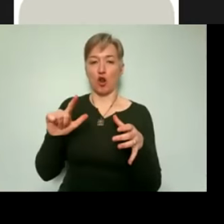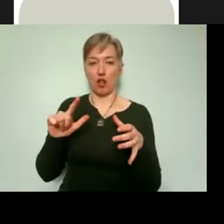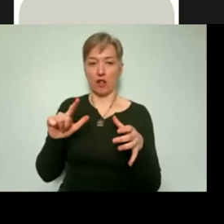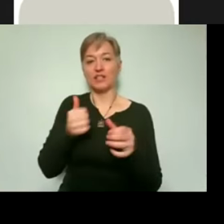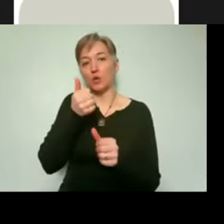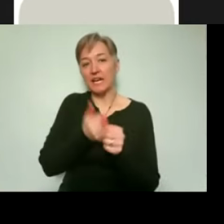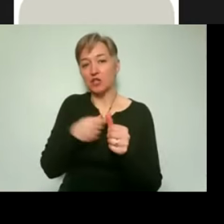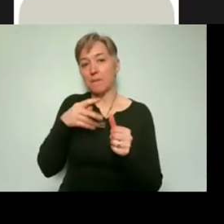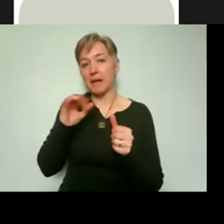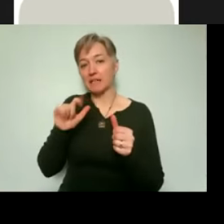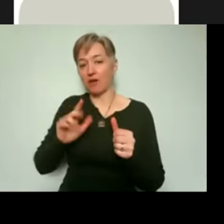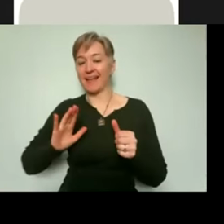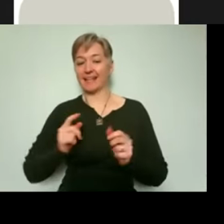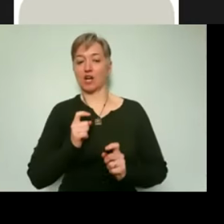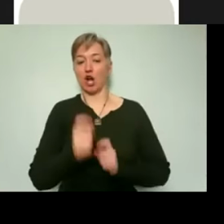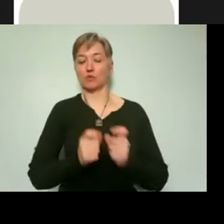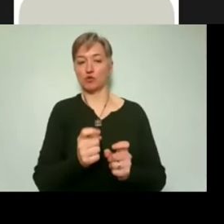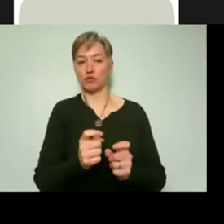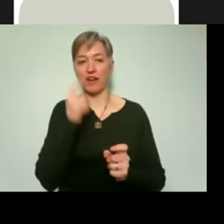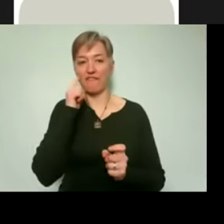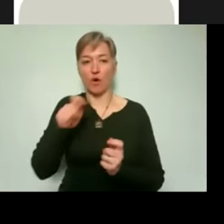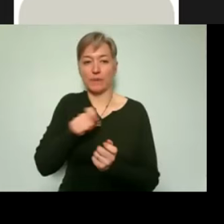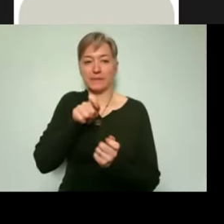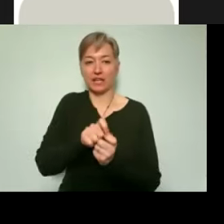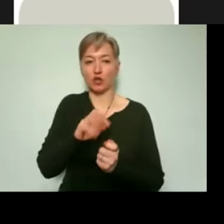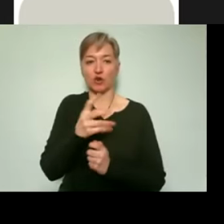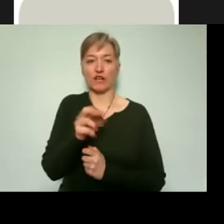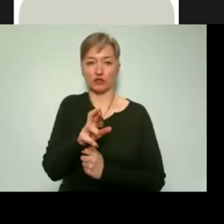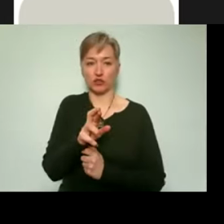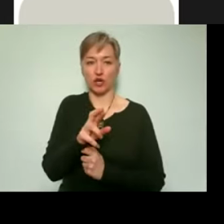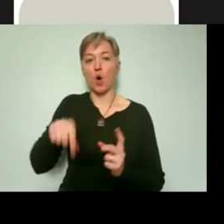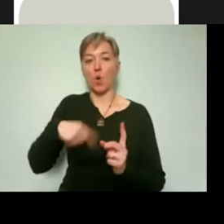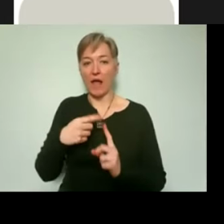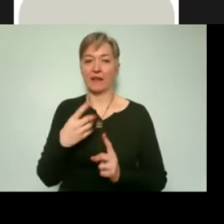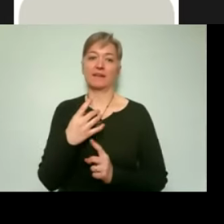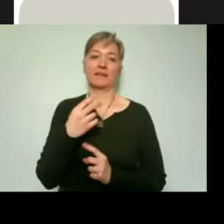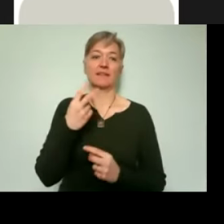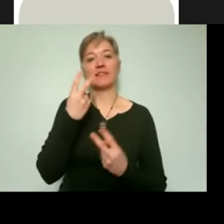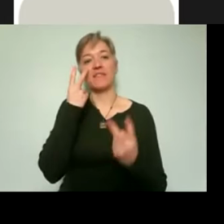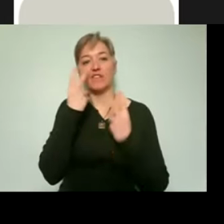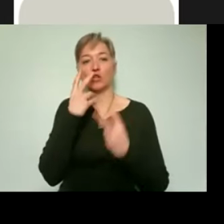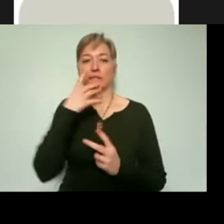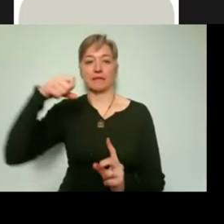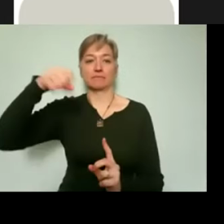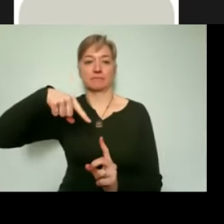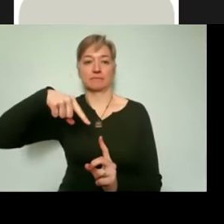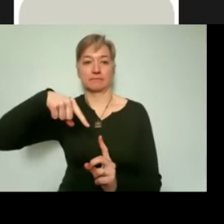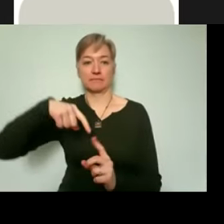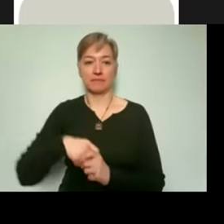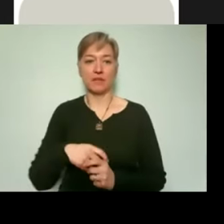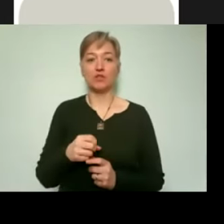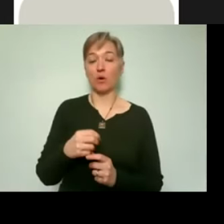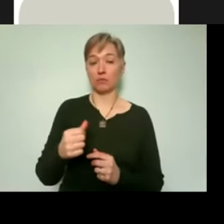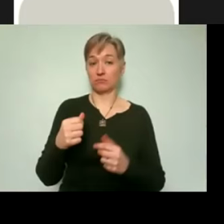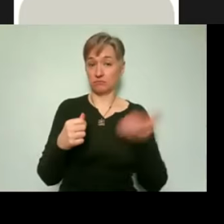pixel in space for the regressor, the onset of the visual stimulus on the right. Okay, so you can see that we see a big hotspot